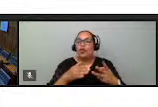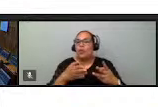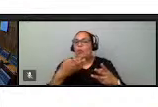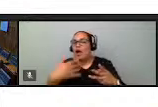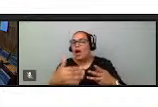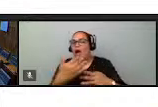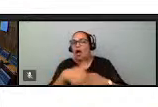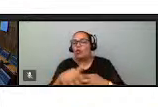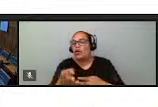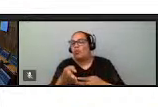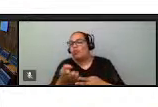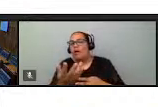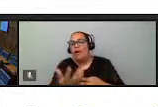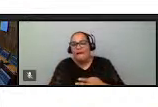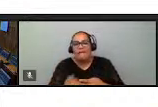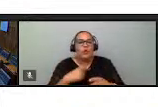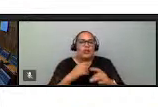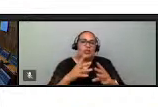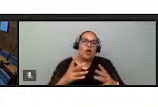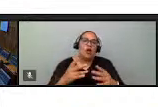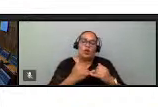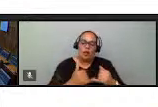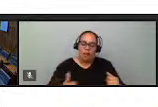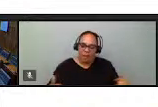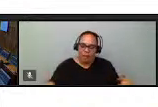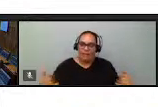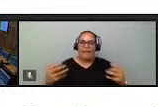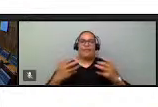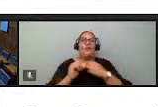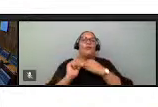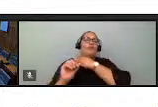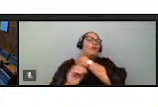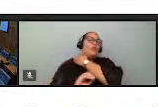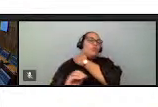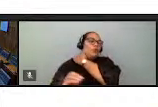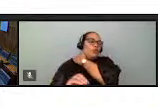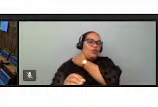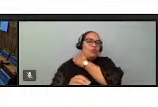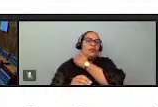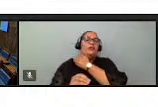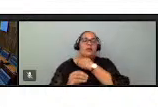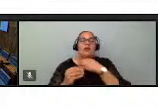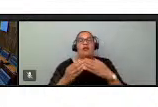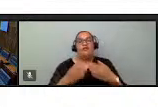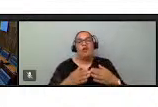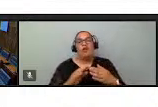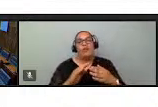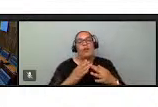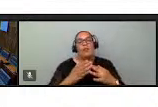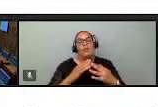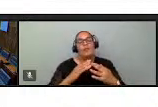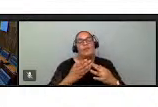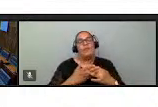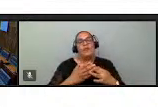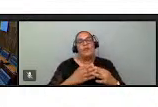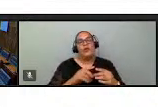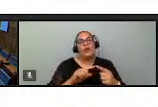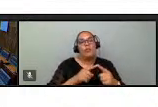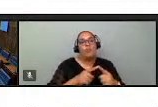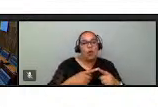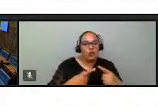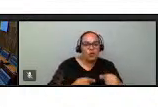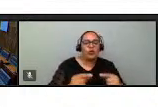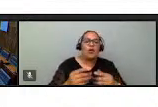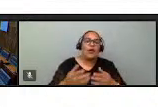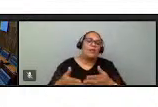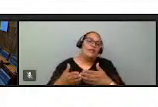outside so that we begin to line up that movement of cargo between point of origin and the